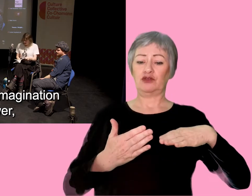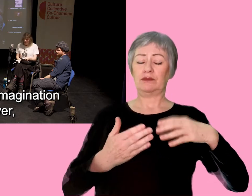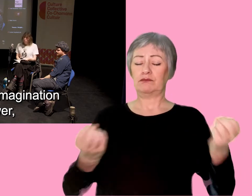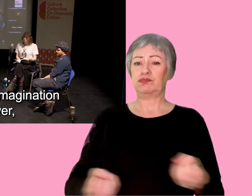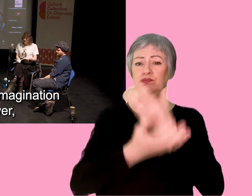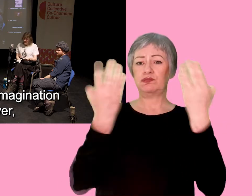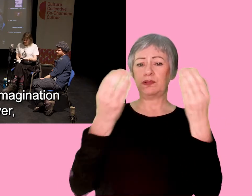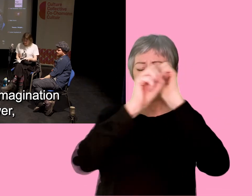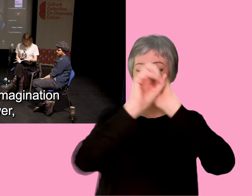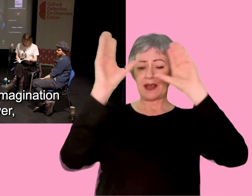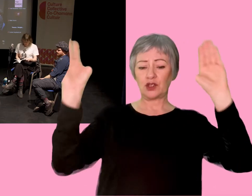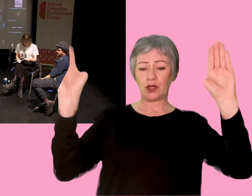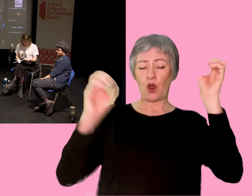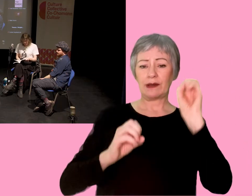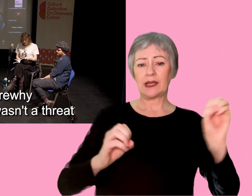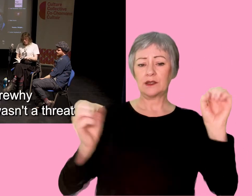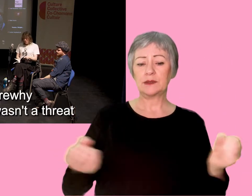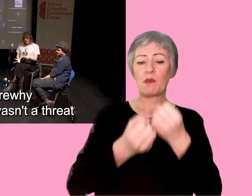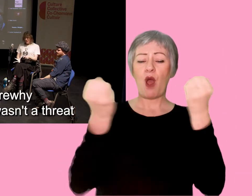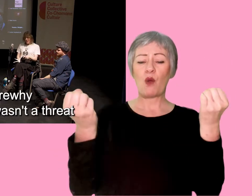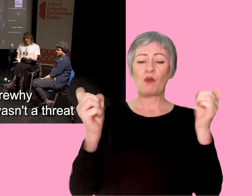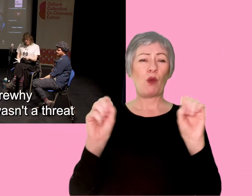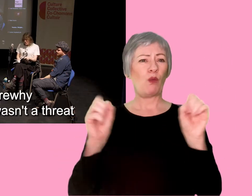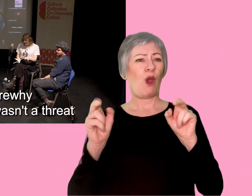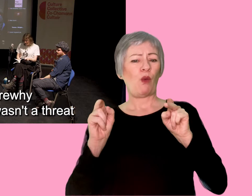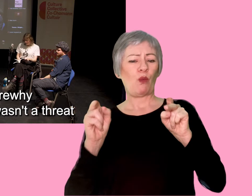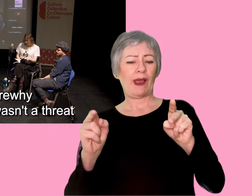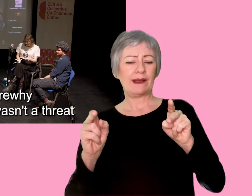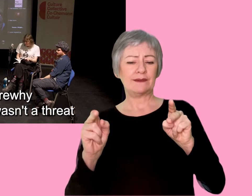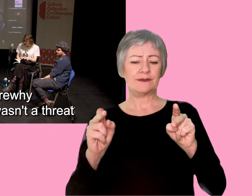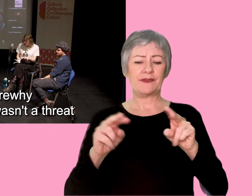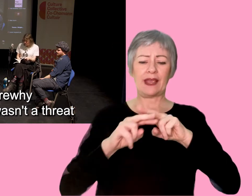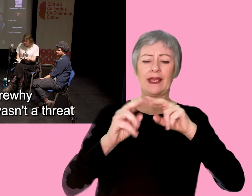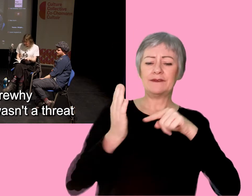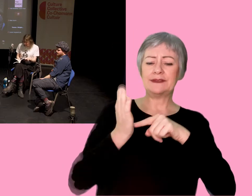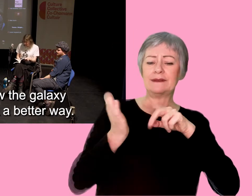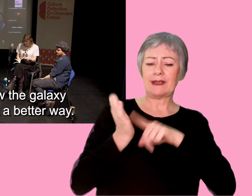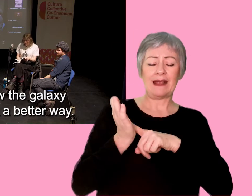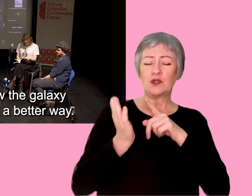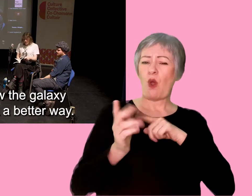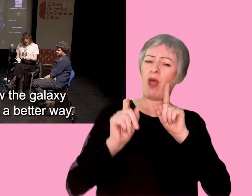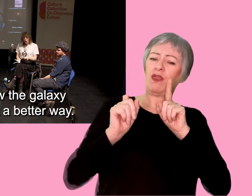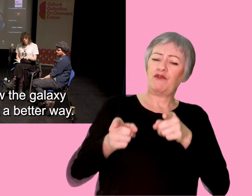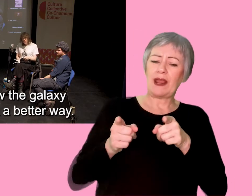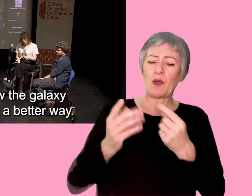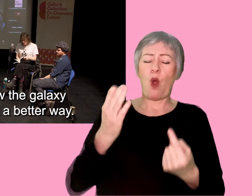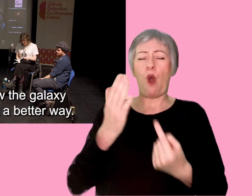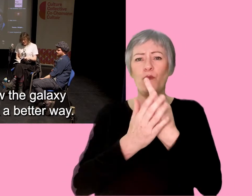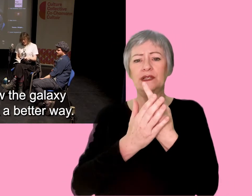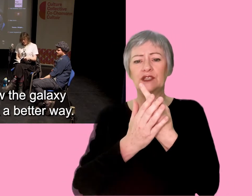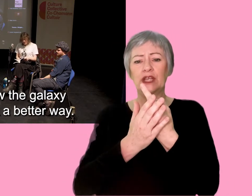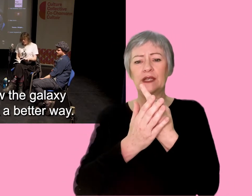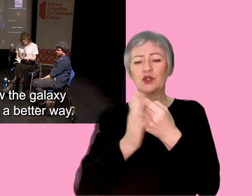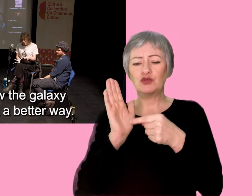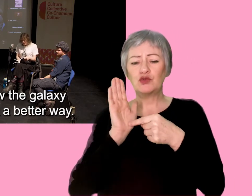reimagination of Orcadia's poor, with why the FTL drive was no a threat, but an